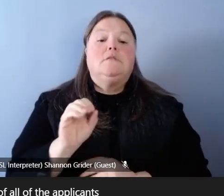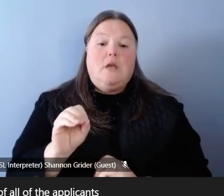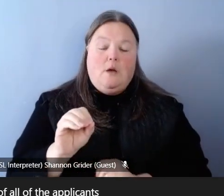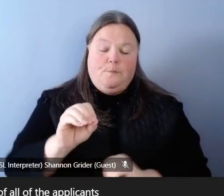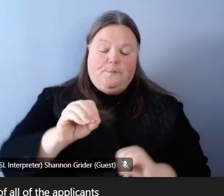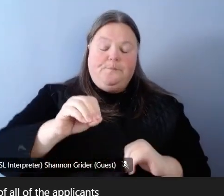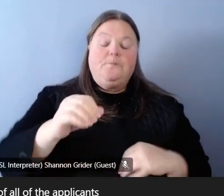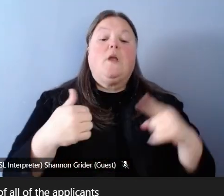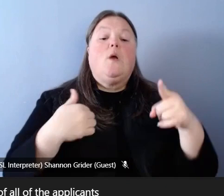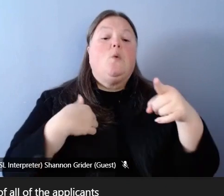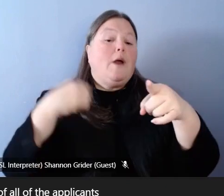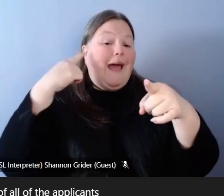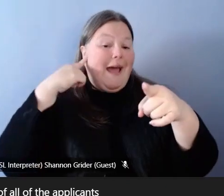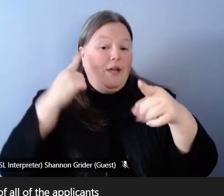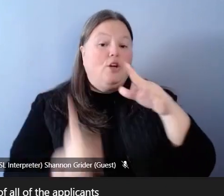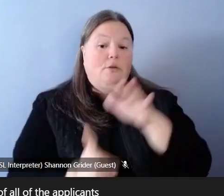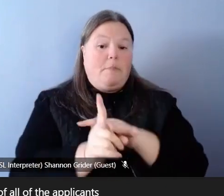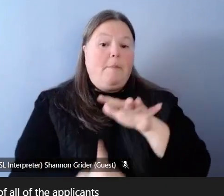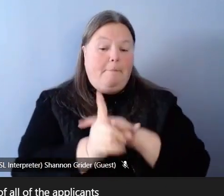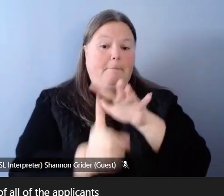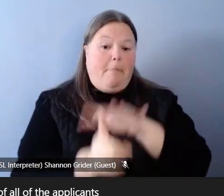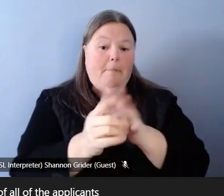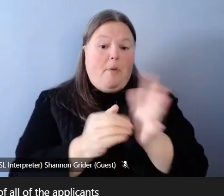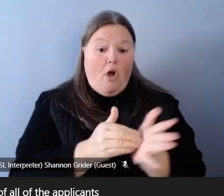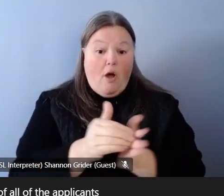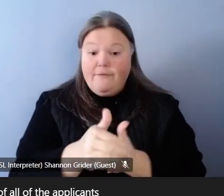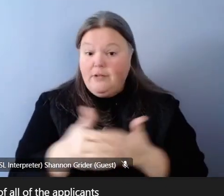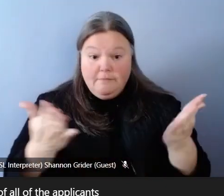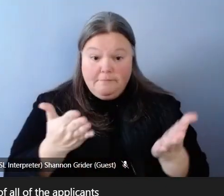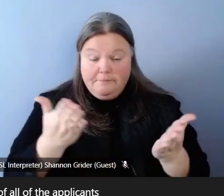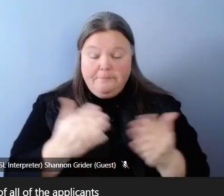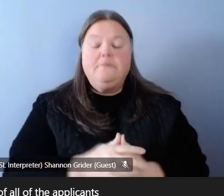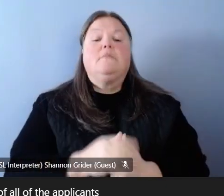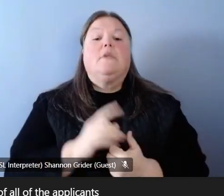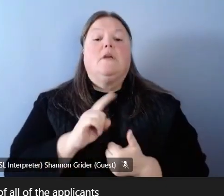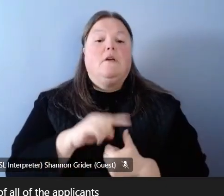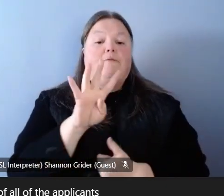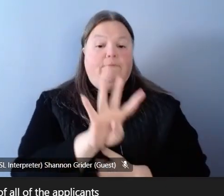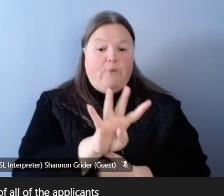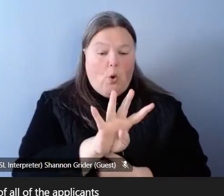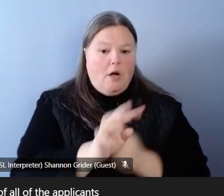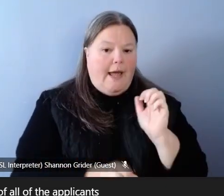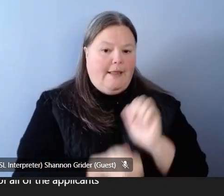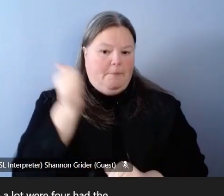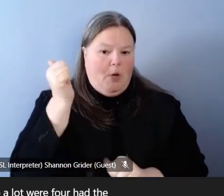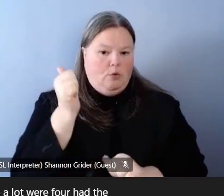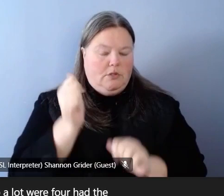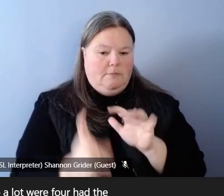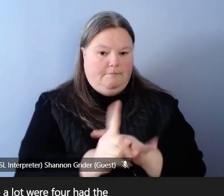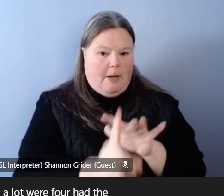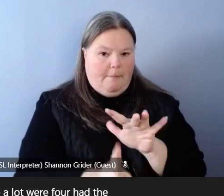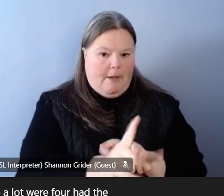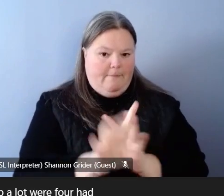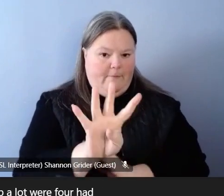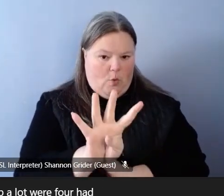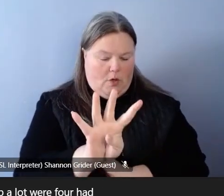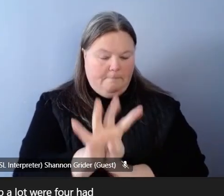ones I heard pop up a lot were 4 had the most, I'm pretty sure.